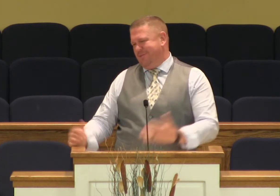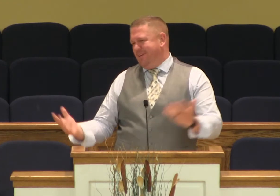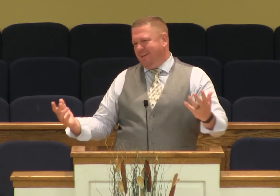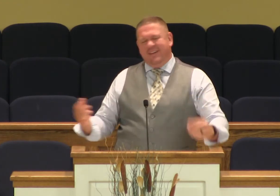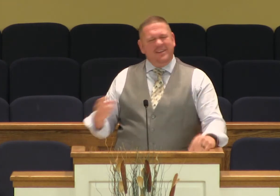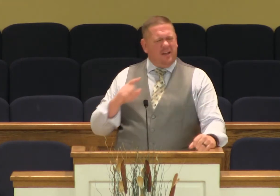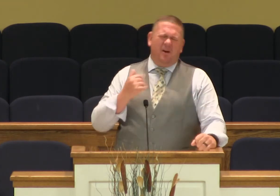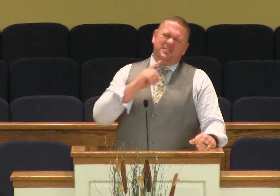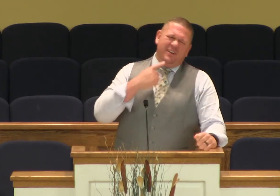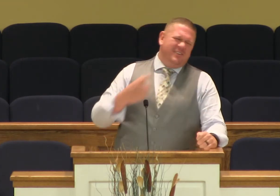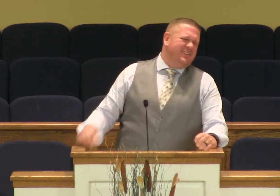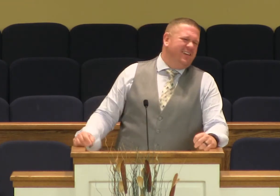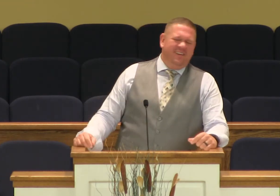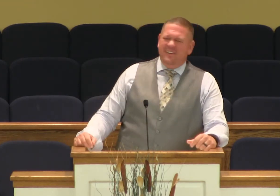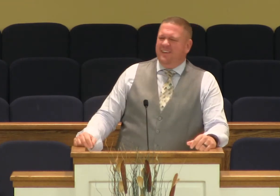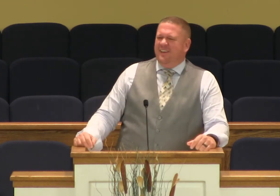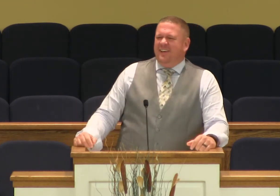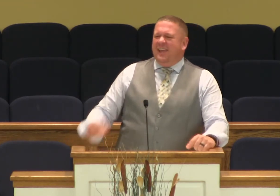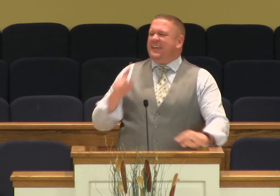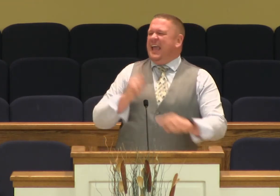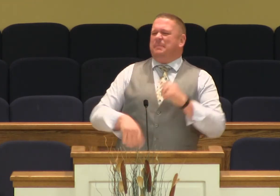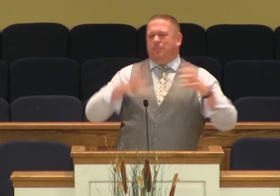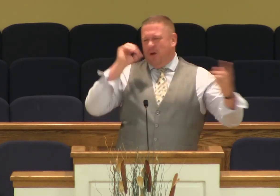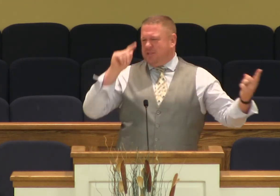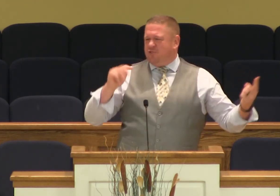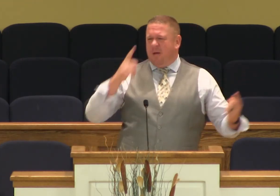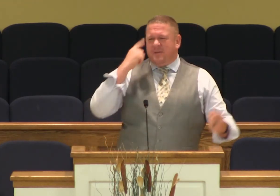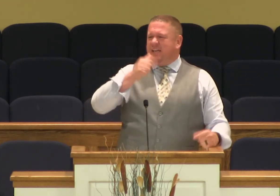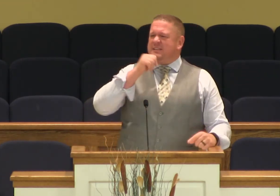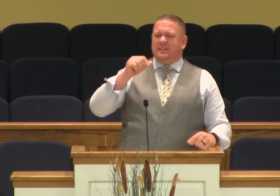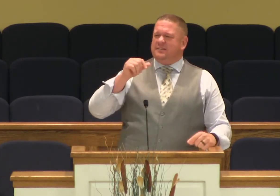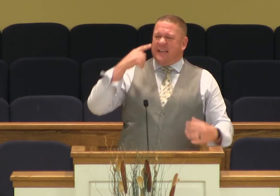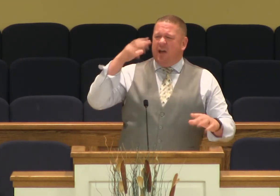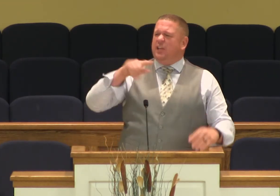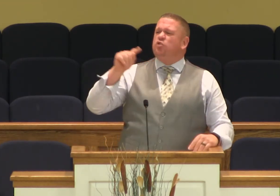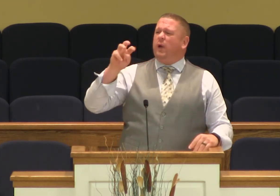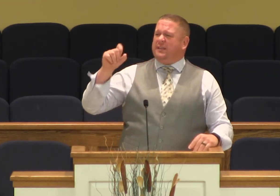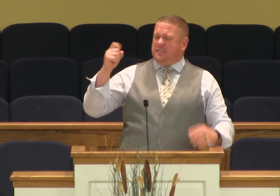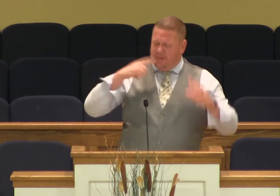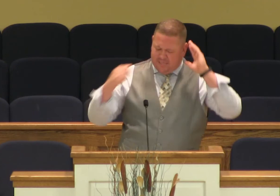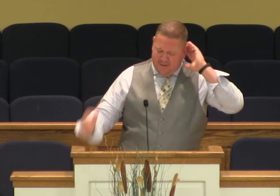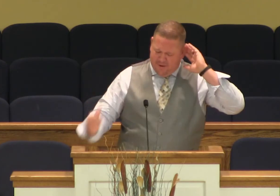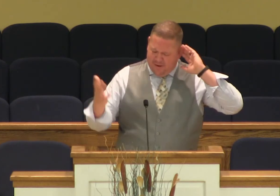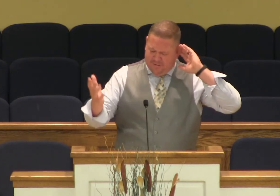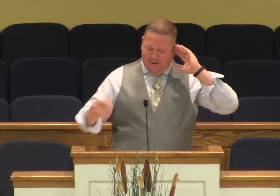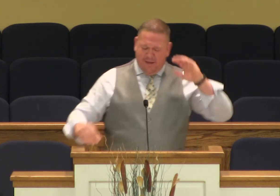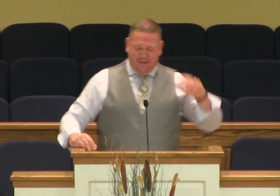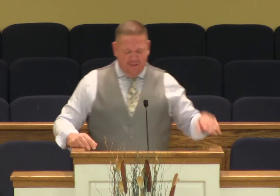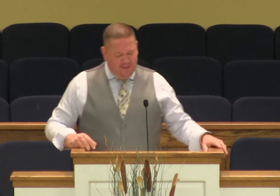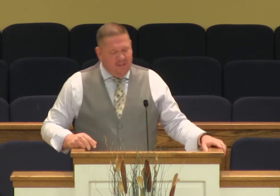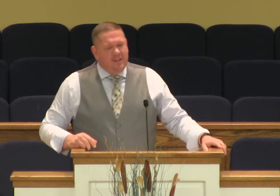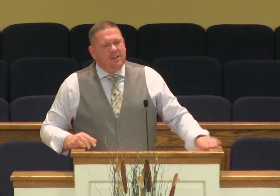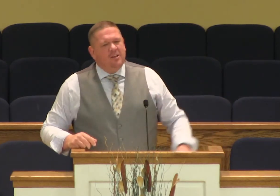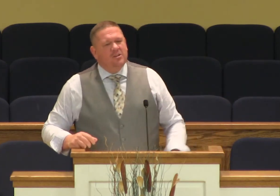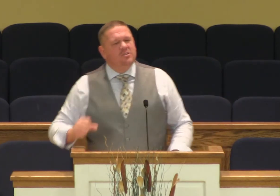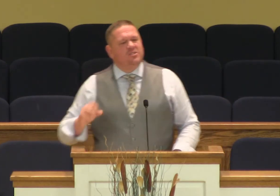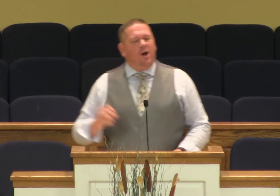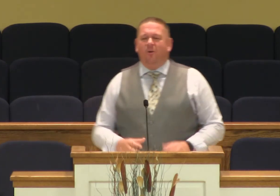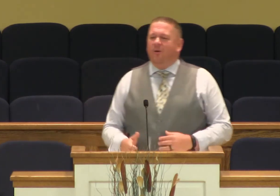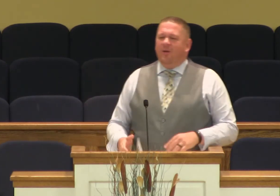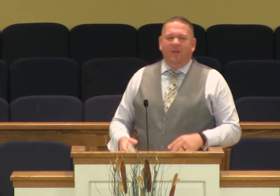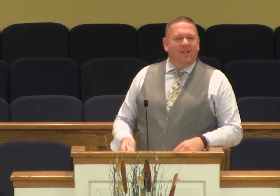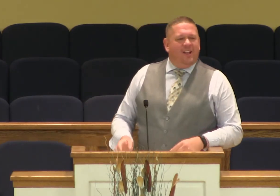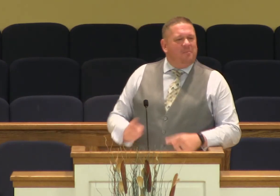sound. Come on, seriously? It can't be President Trump because he doesn't sound, he tweets. Somebody say amen right there, right?